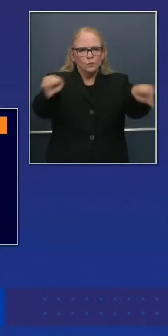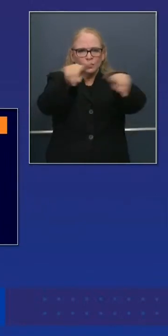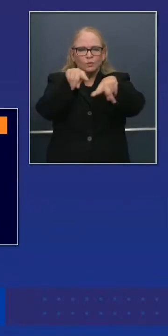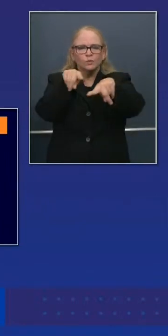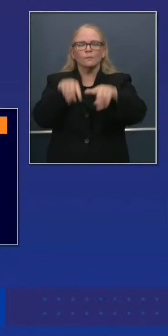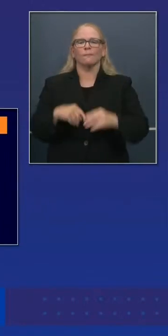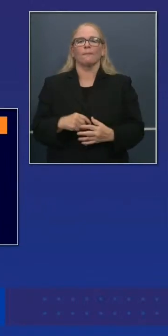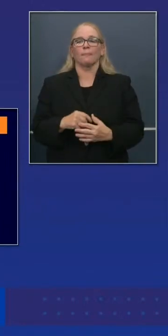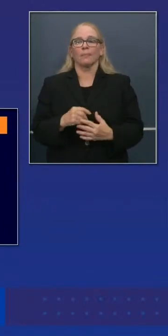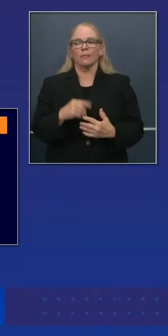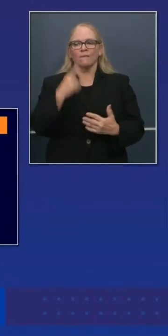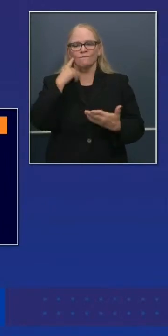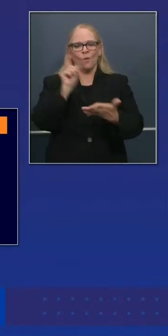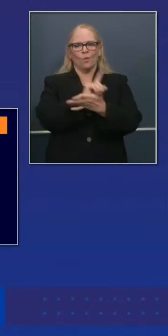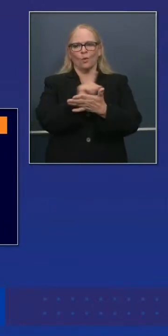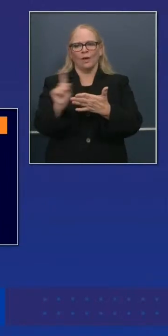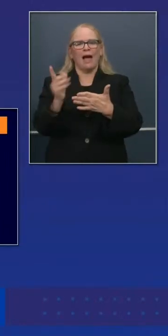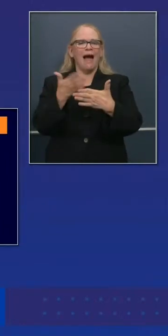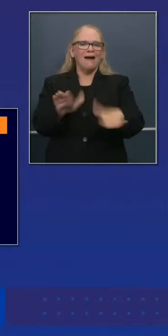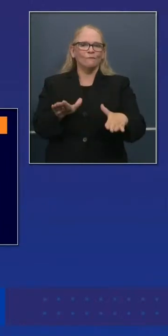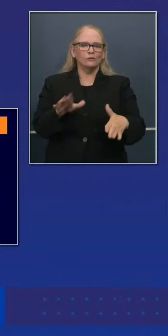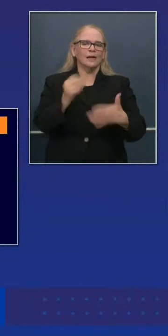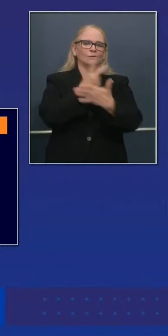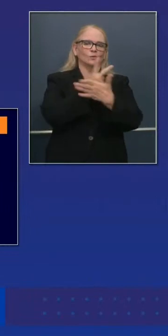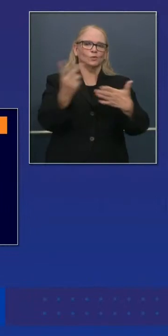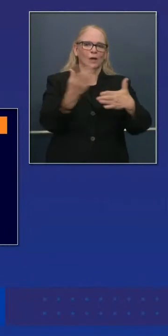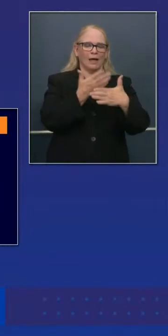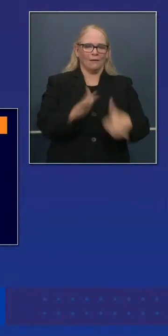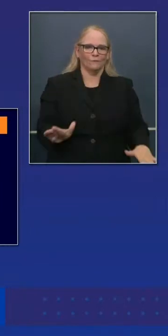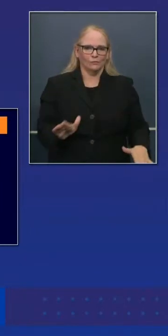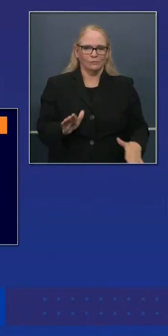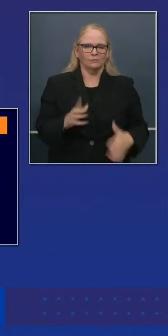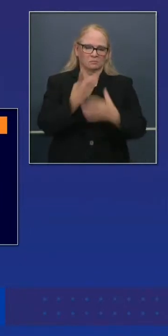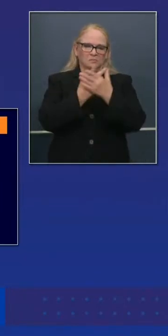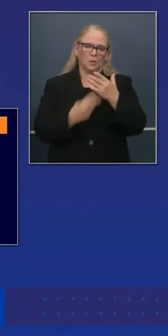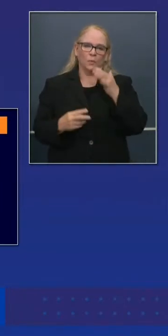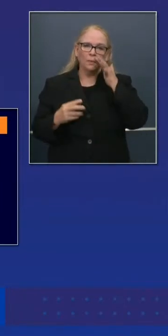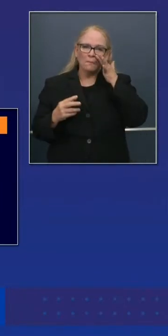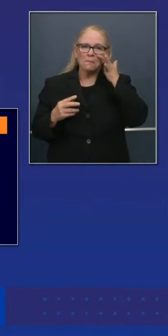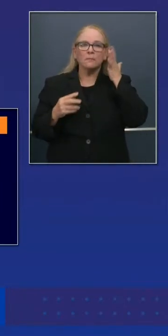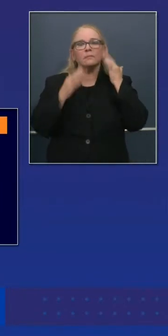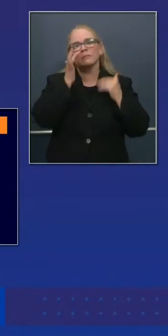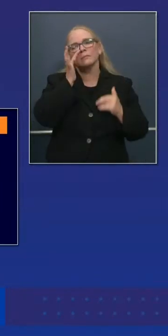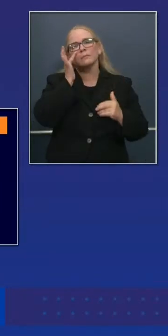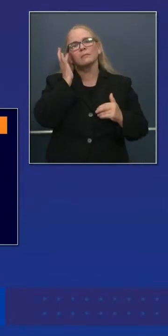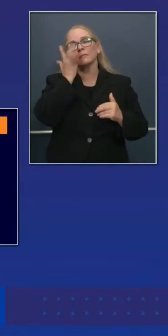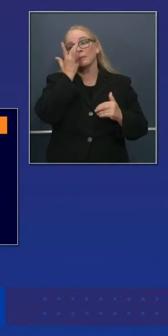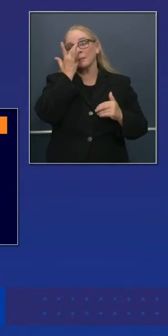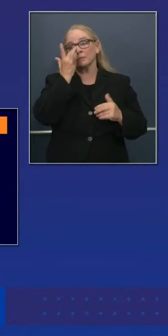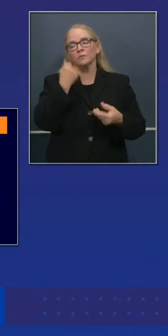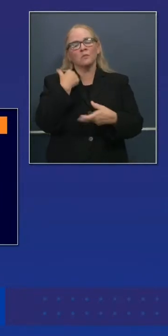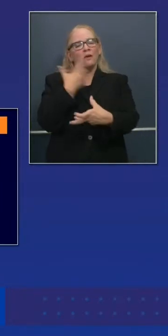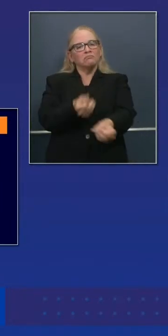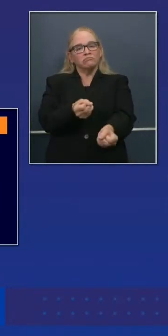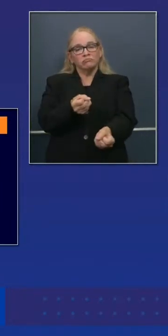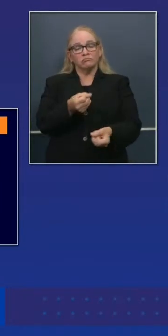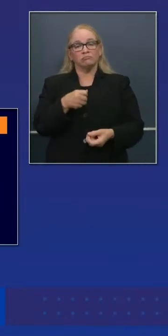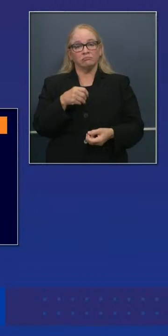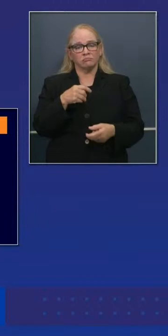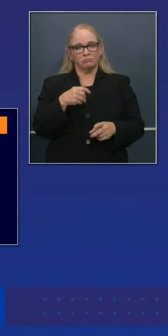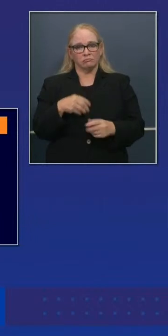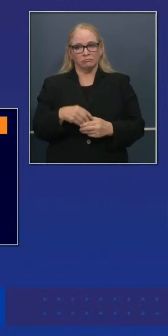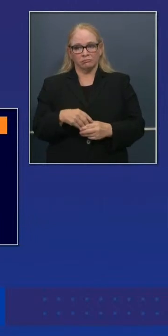a 14-day basis. But one thing we are confident of when we look at these trend lines is the trend lines continue to